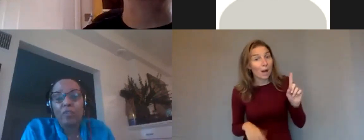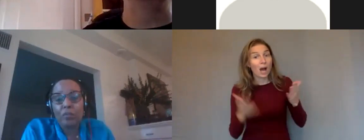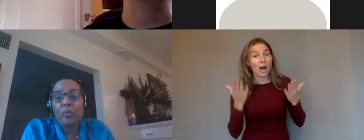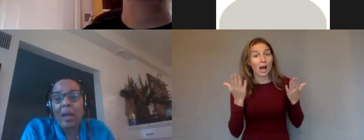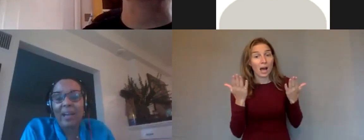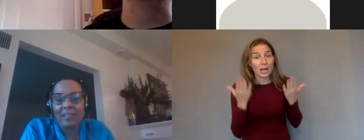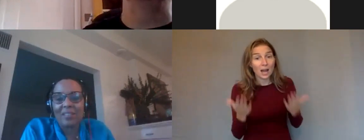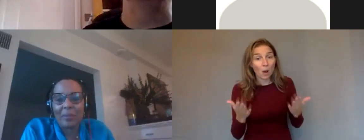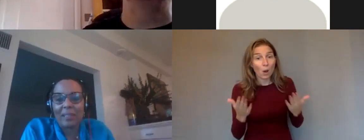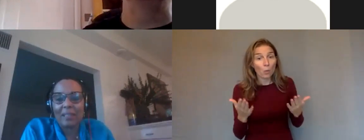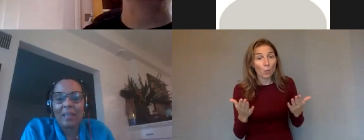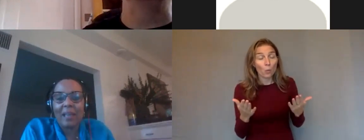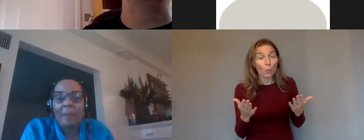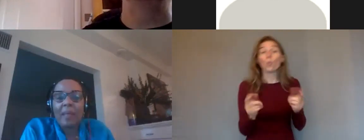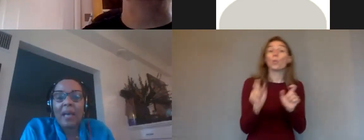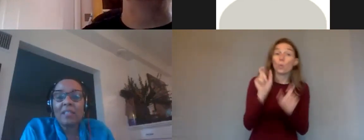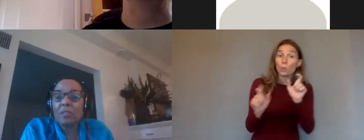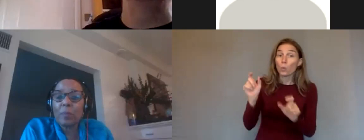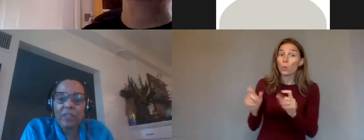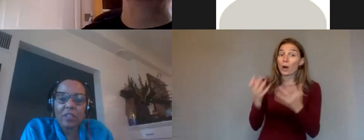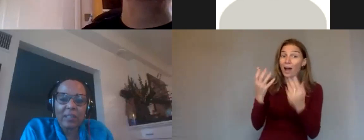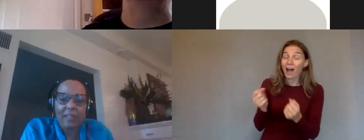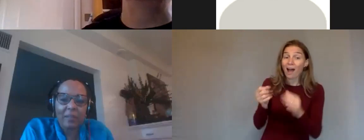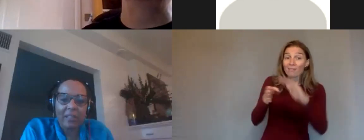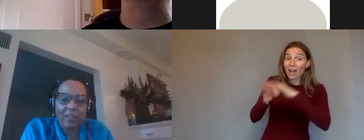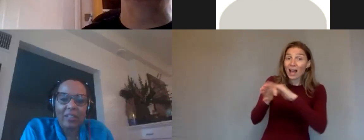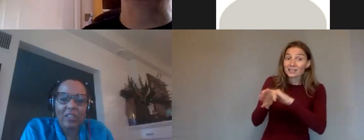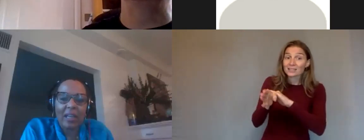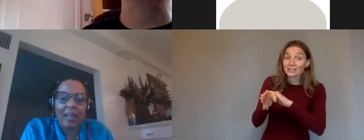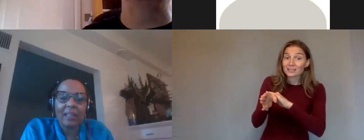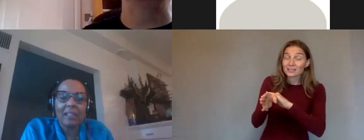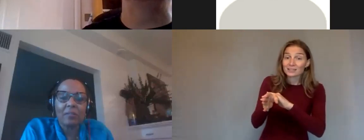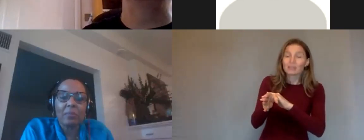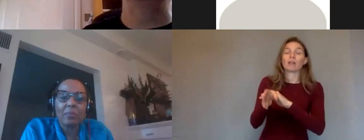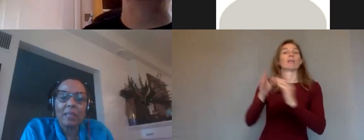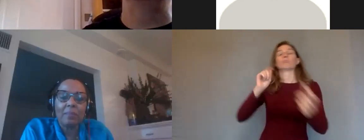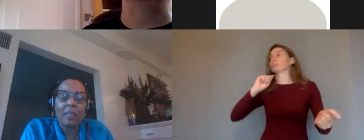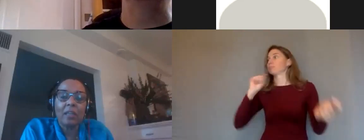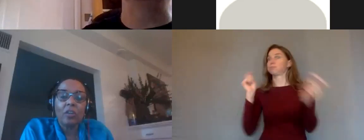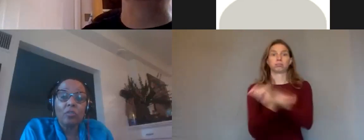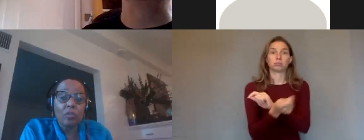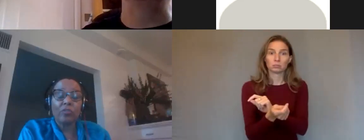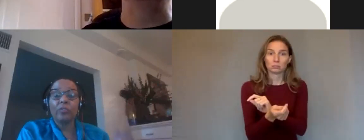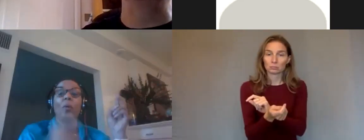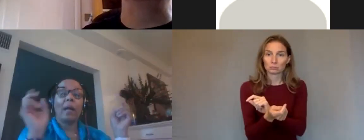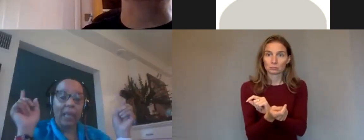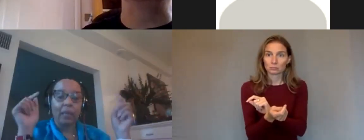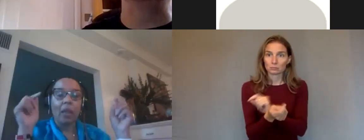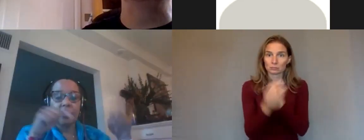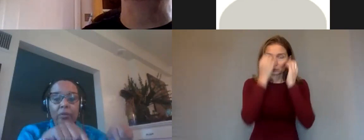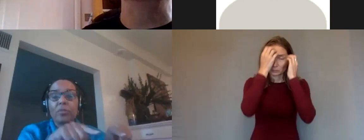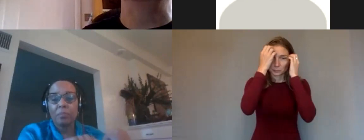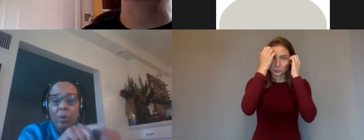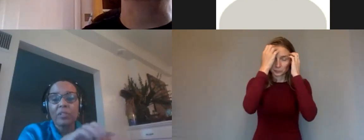for those who have access to it. And so this pivot to accessible technology, I think, has really been useful for,